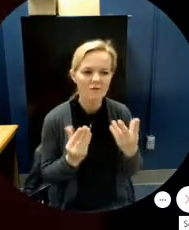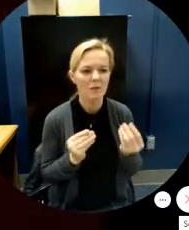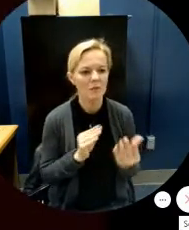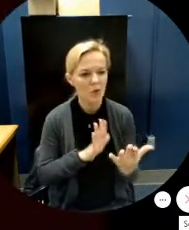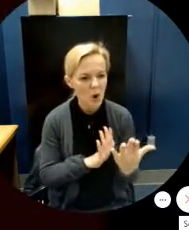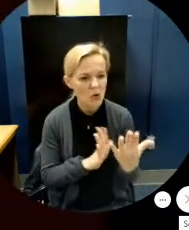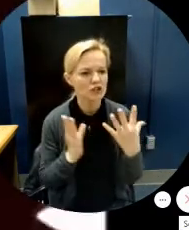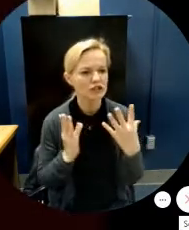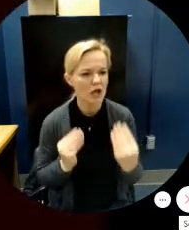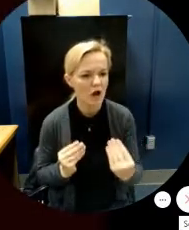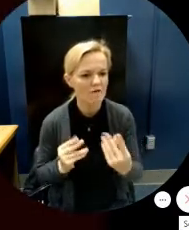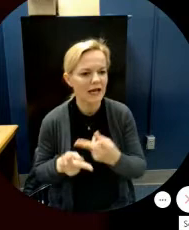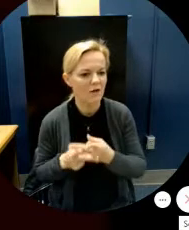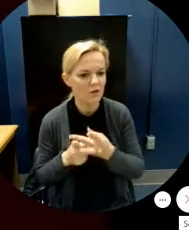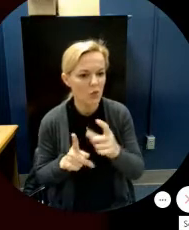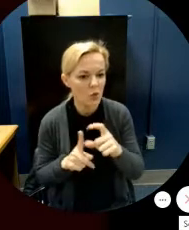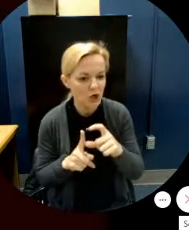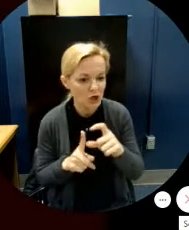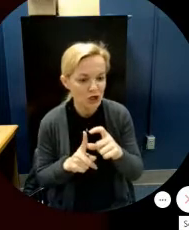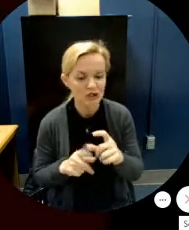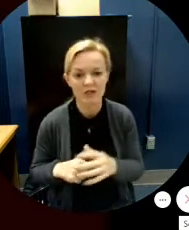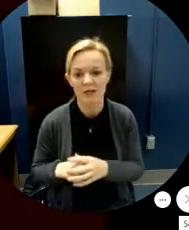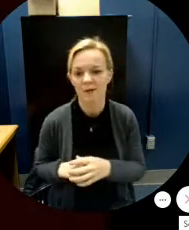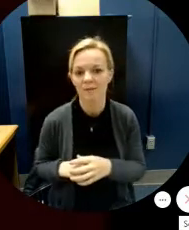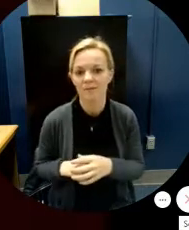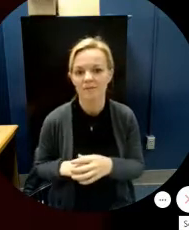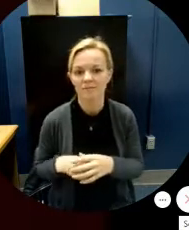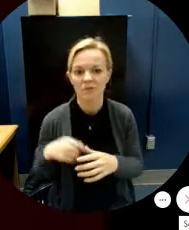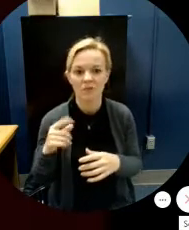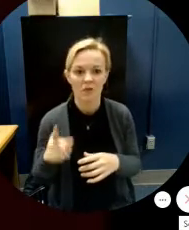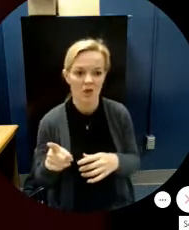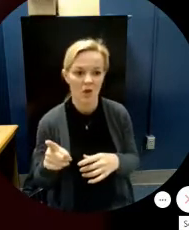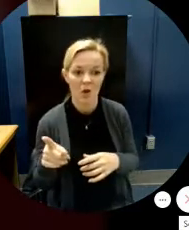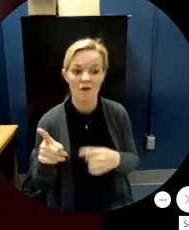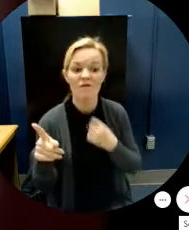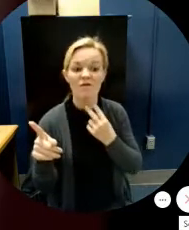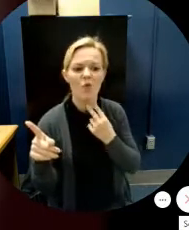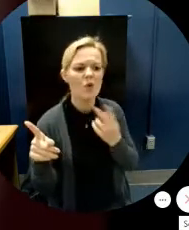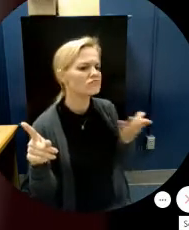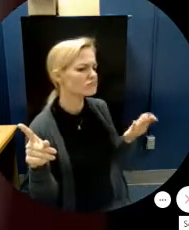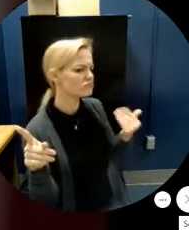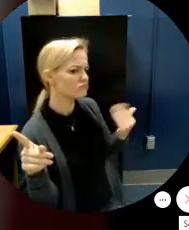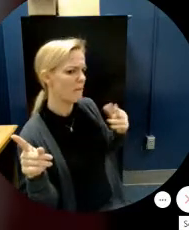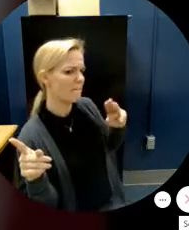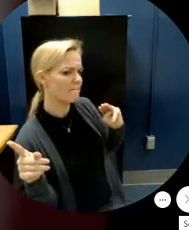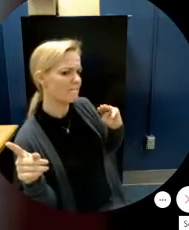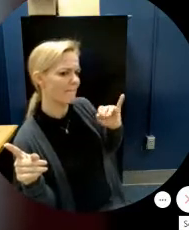Yeah. Hey, Mike, you can come here and take a look at it.